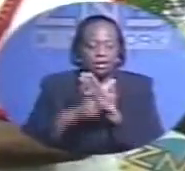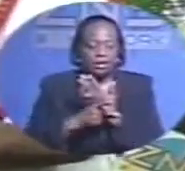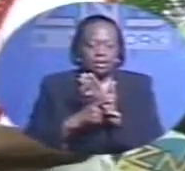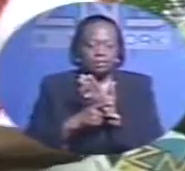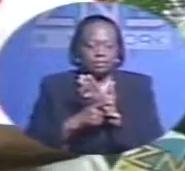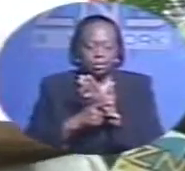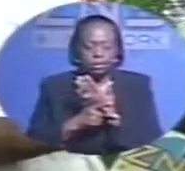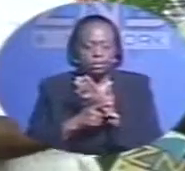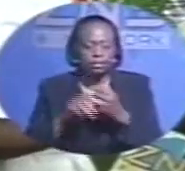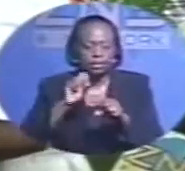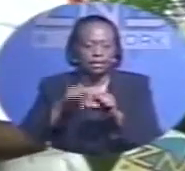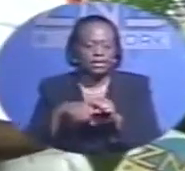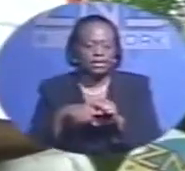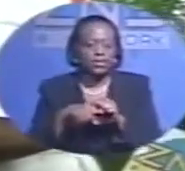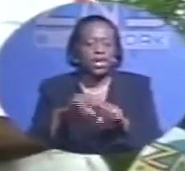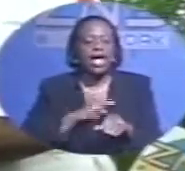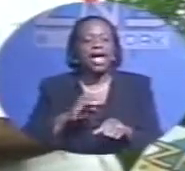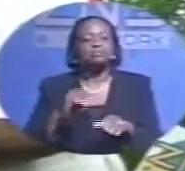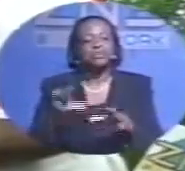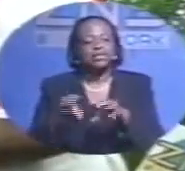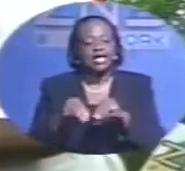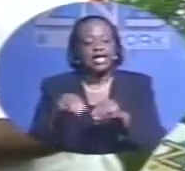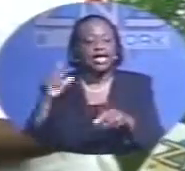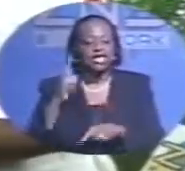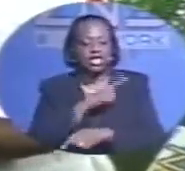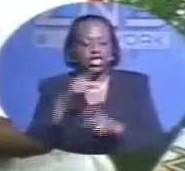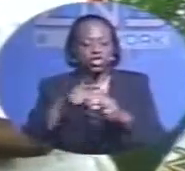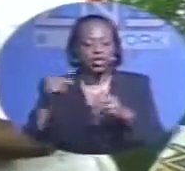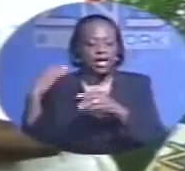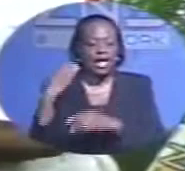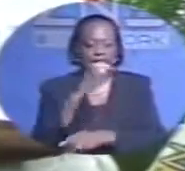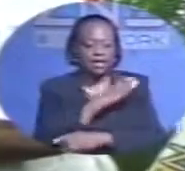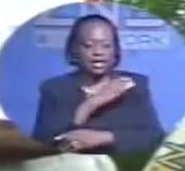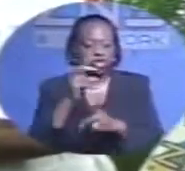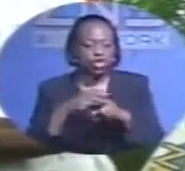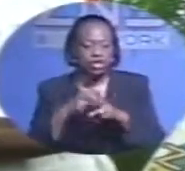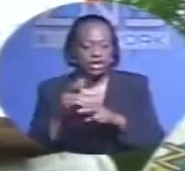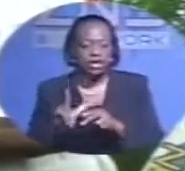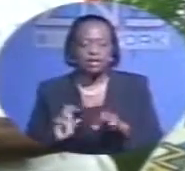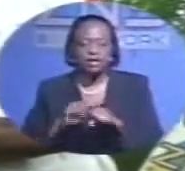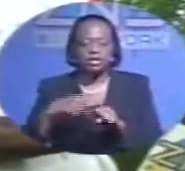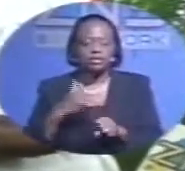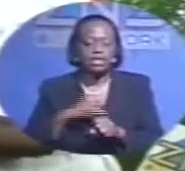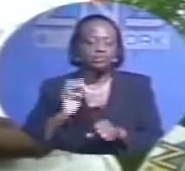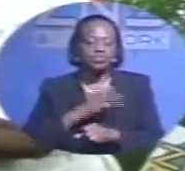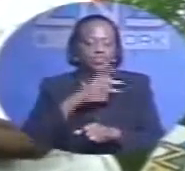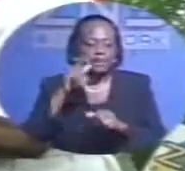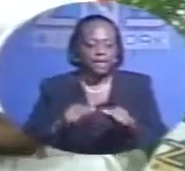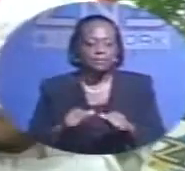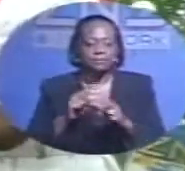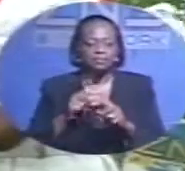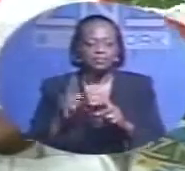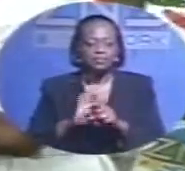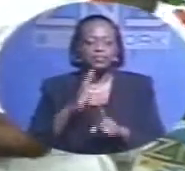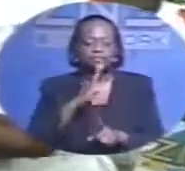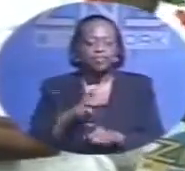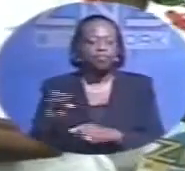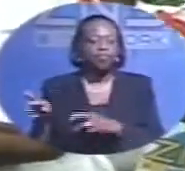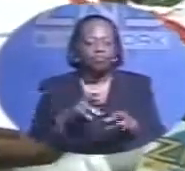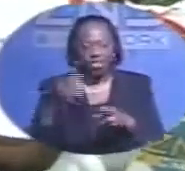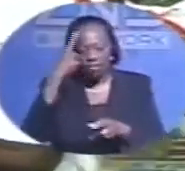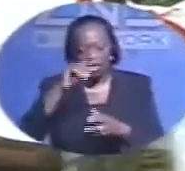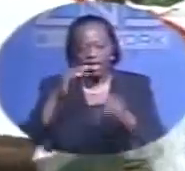so I'm taking legislation to Cabinet shortly so that we can be ready for the House of Assembly when we go back